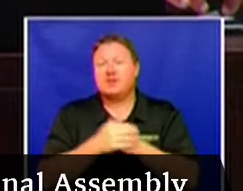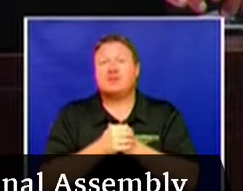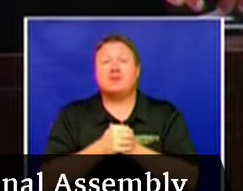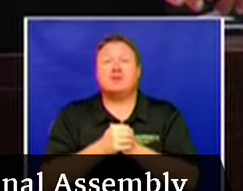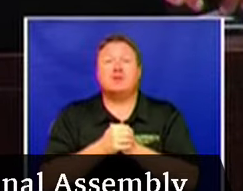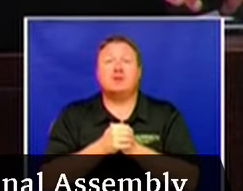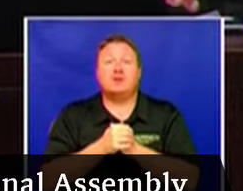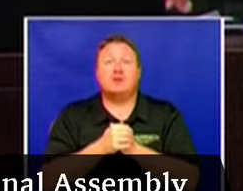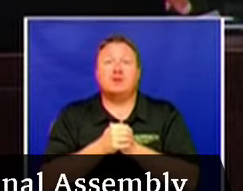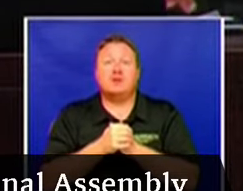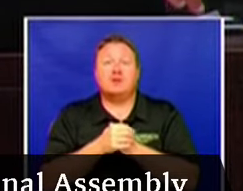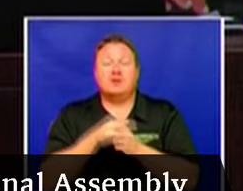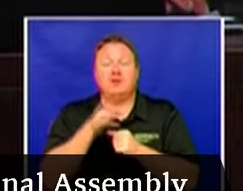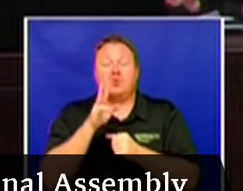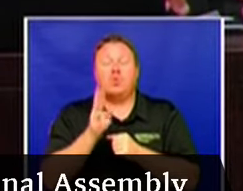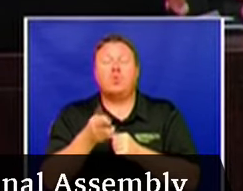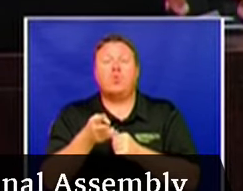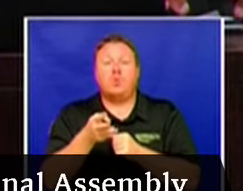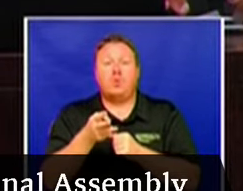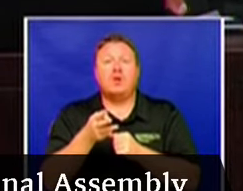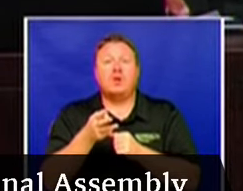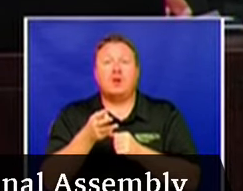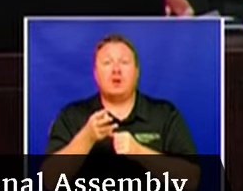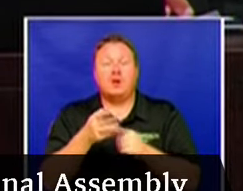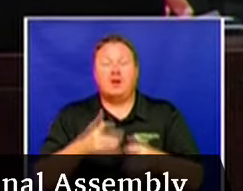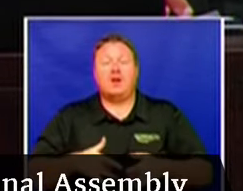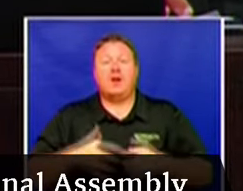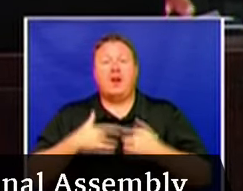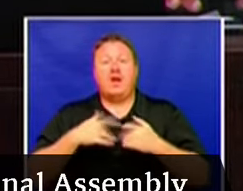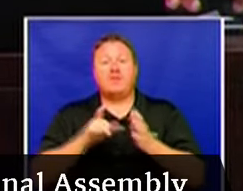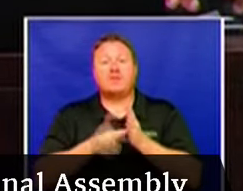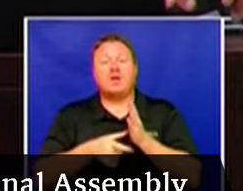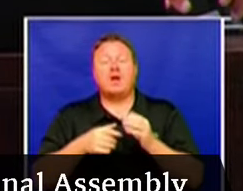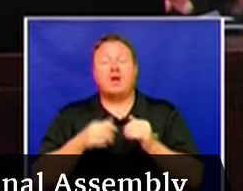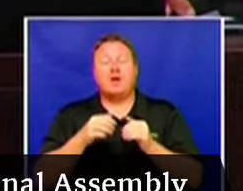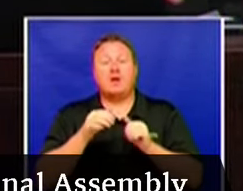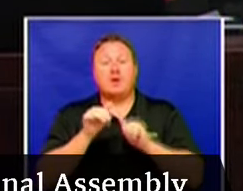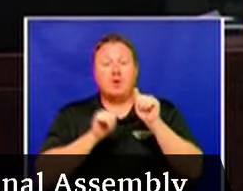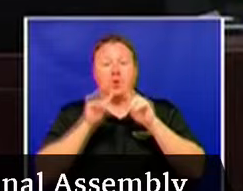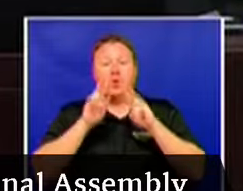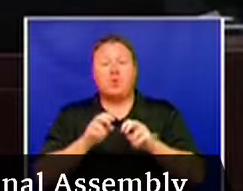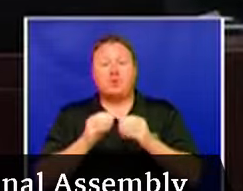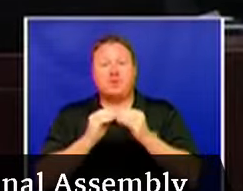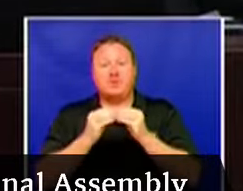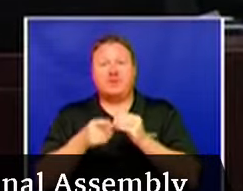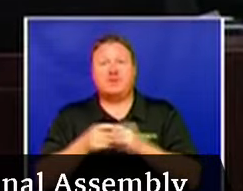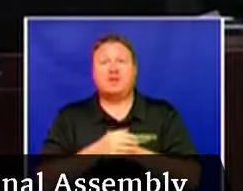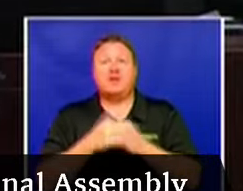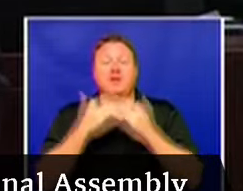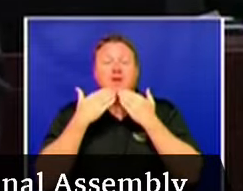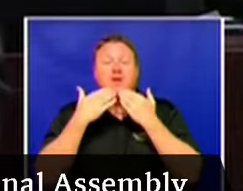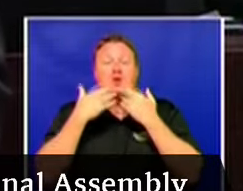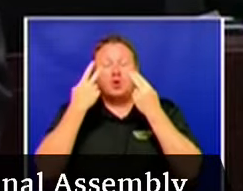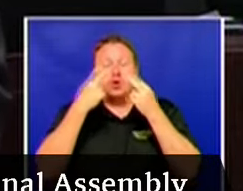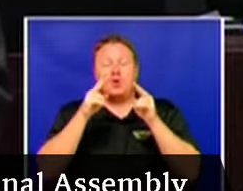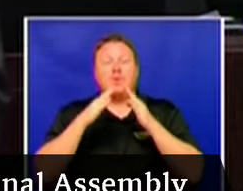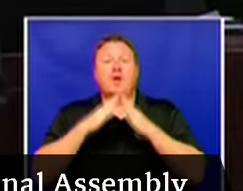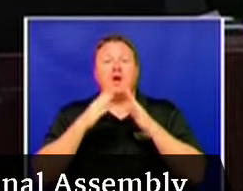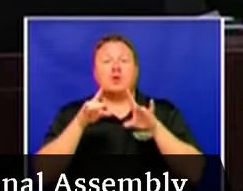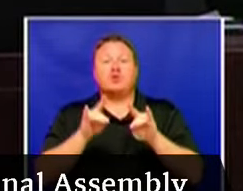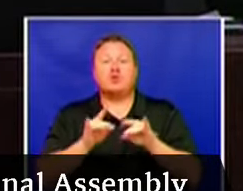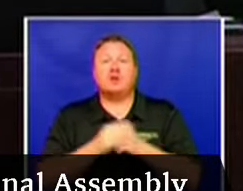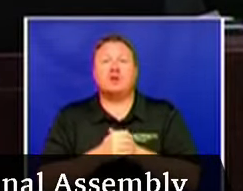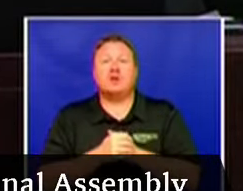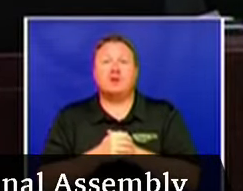going to address the issue of lifestyle audits. Thank you, Honorable House Chair. Thank